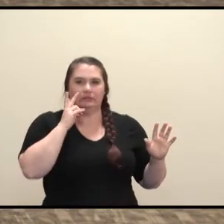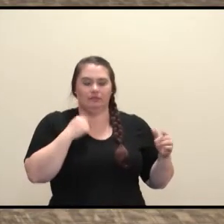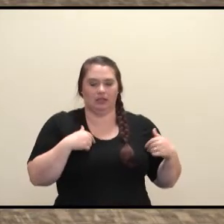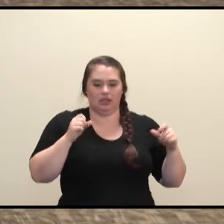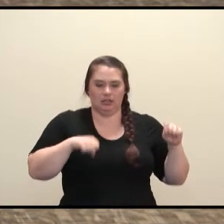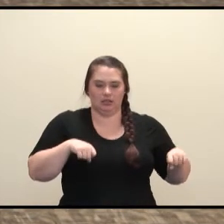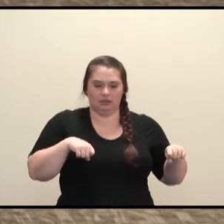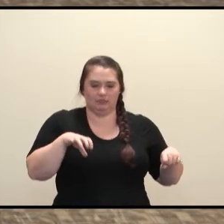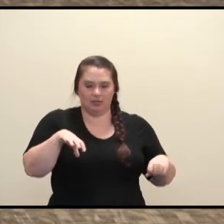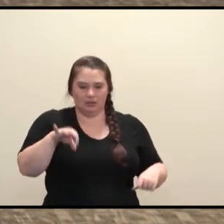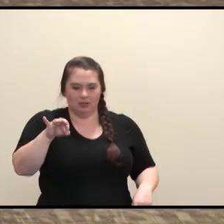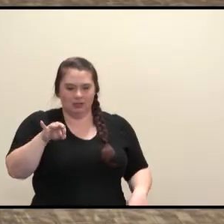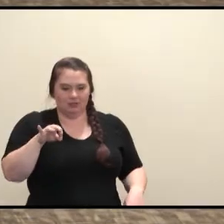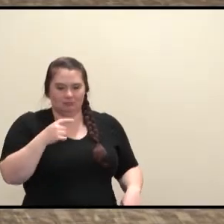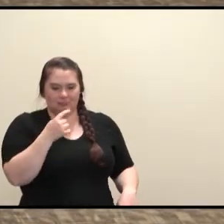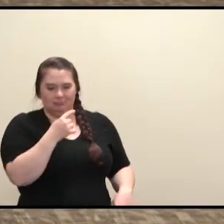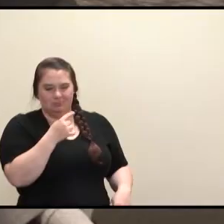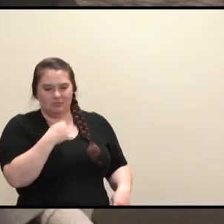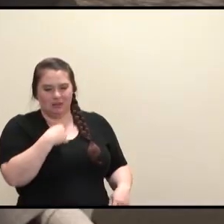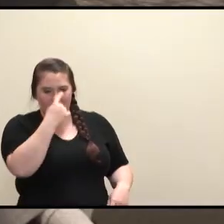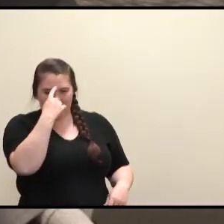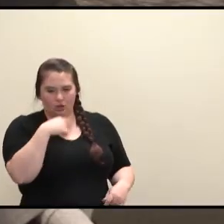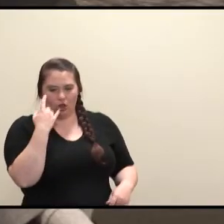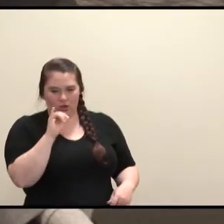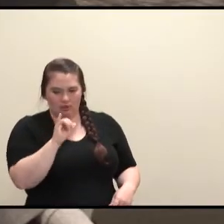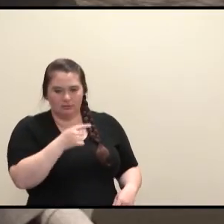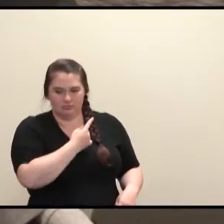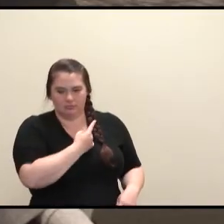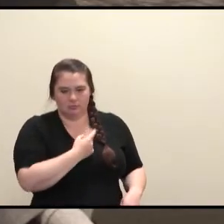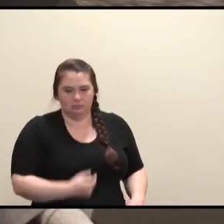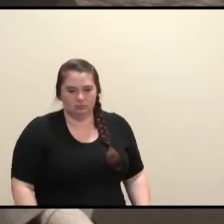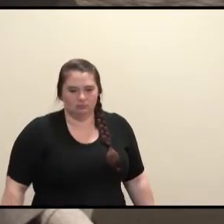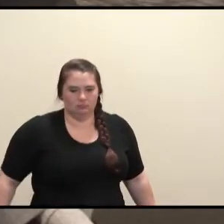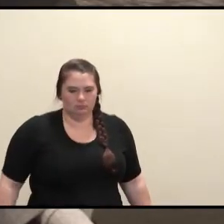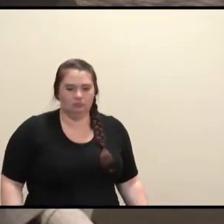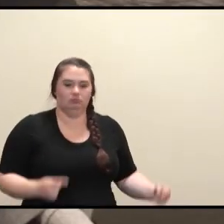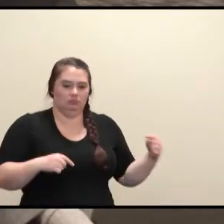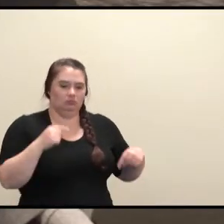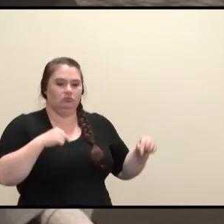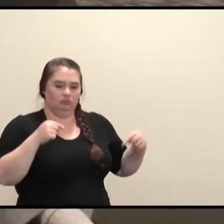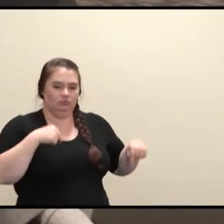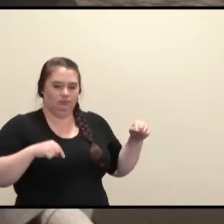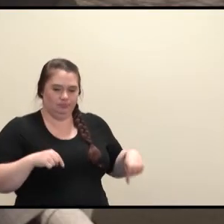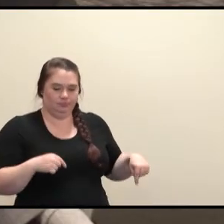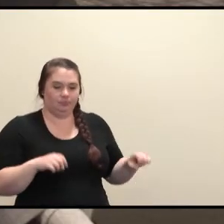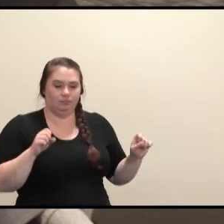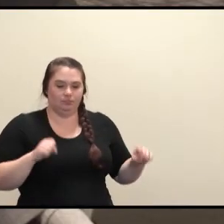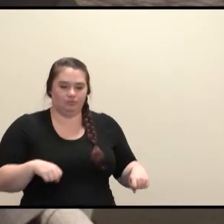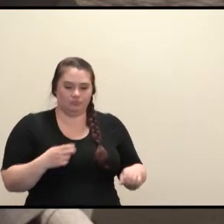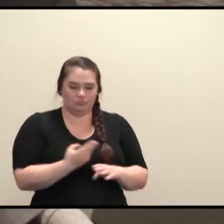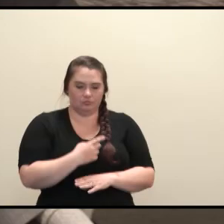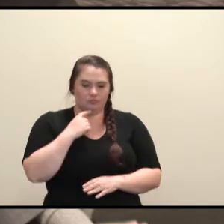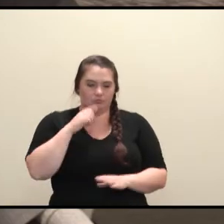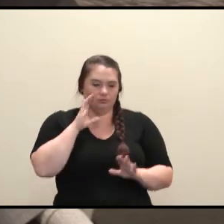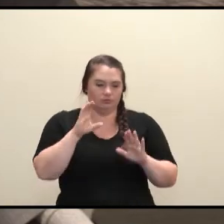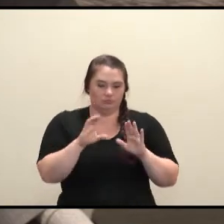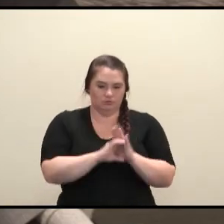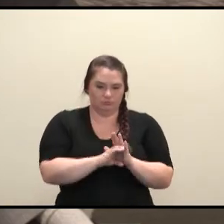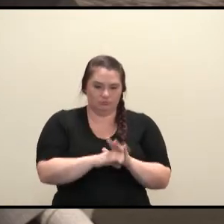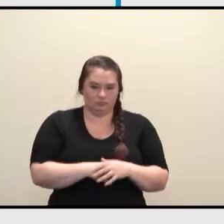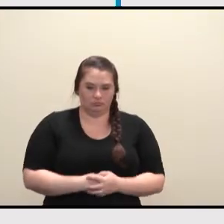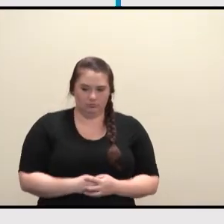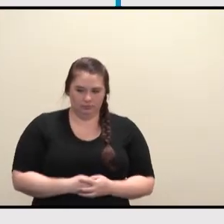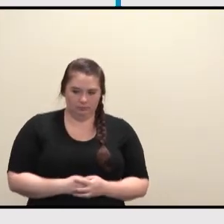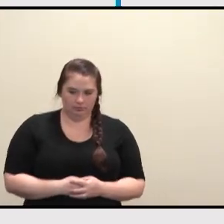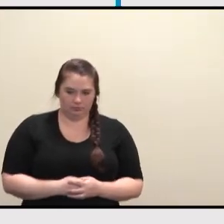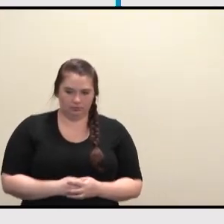can, this kind of looks like it back here. It's a rectangle, but I can use it for illustration purposes. For